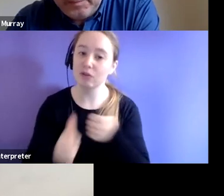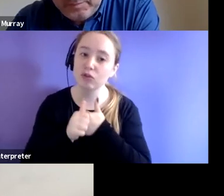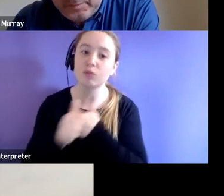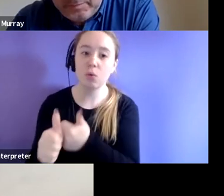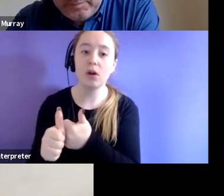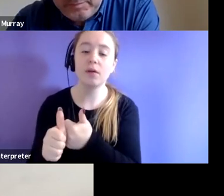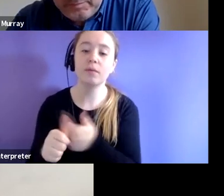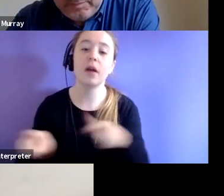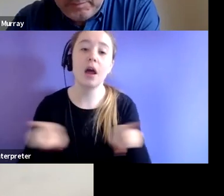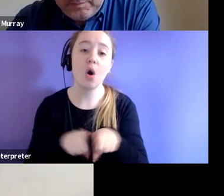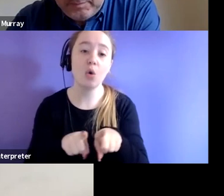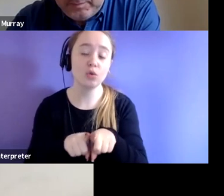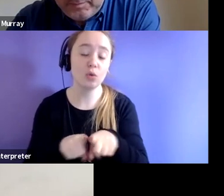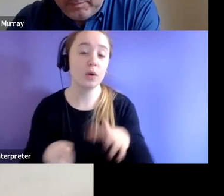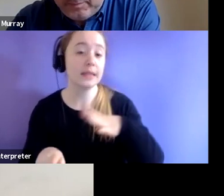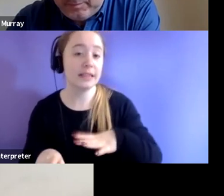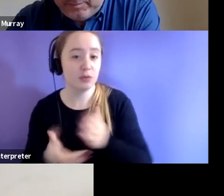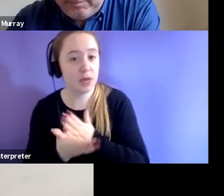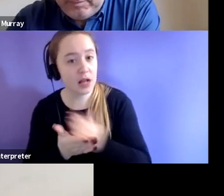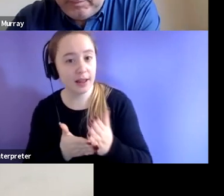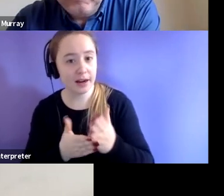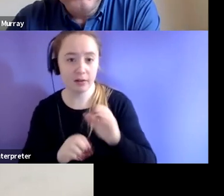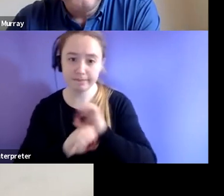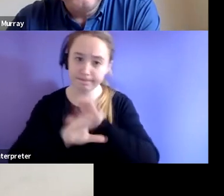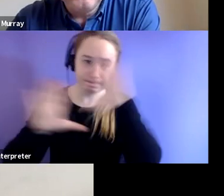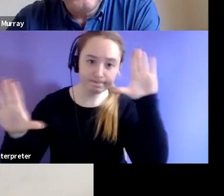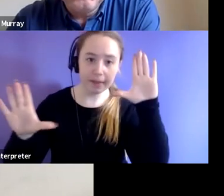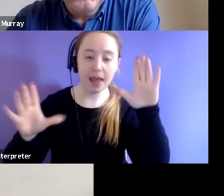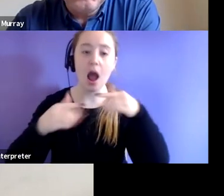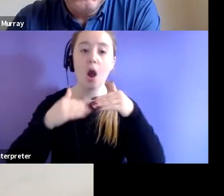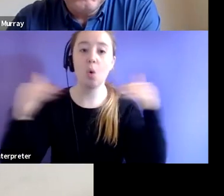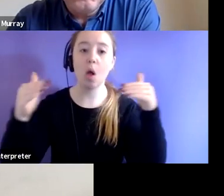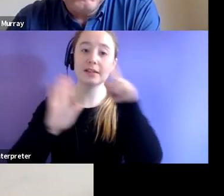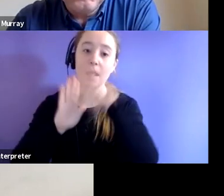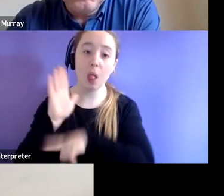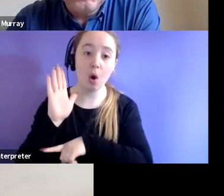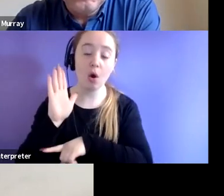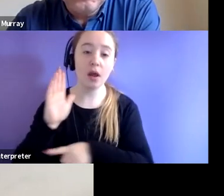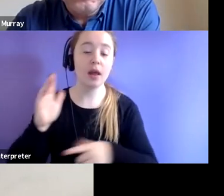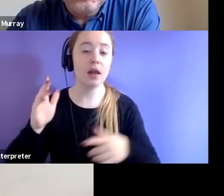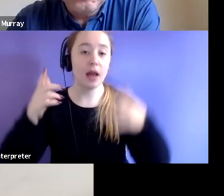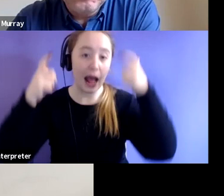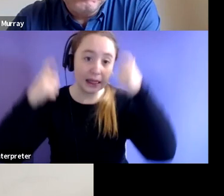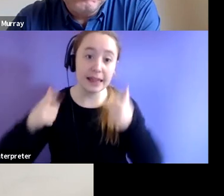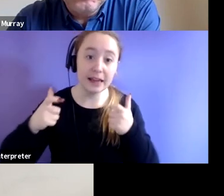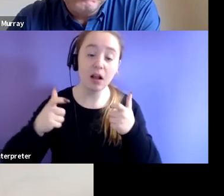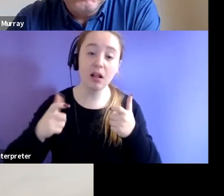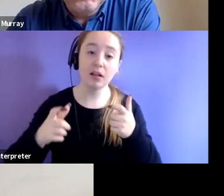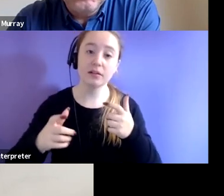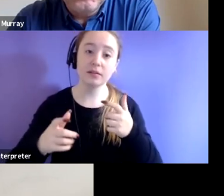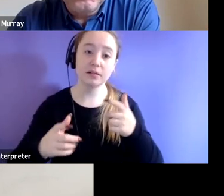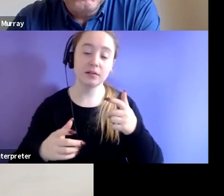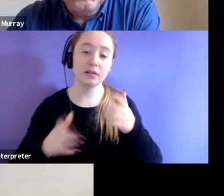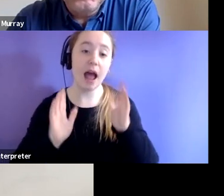quite clear that the equality law and statutory obligations on equality are